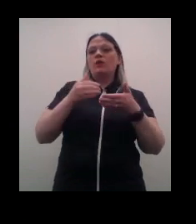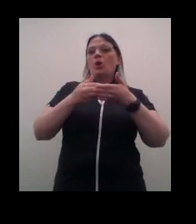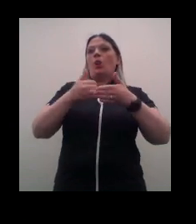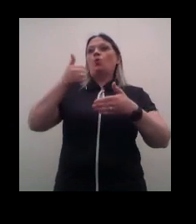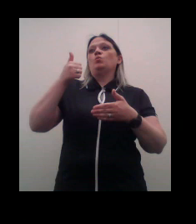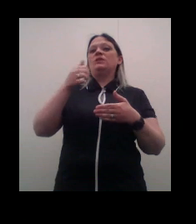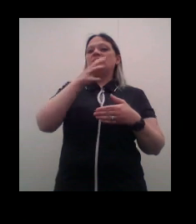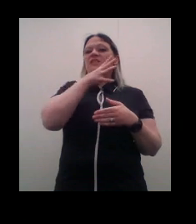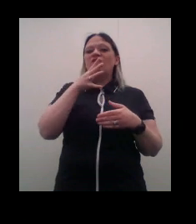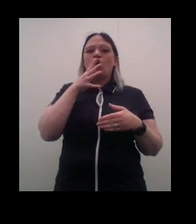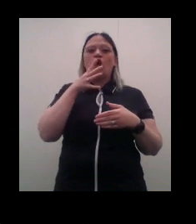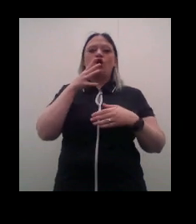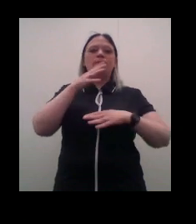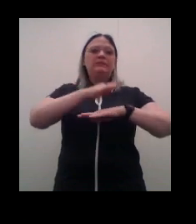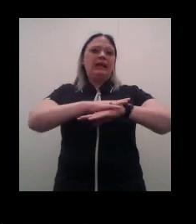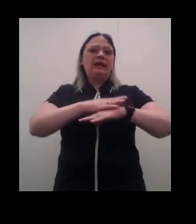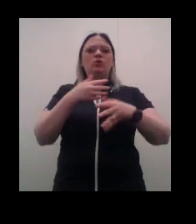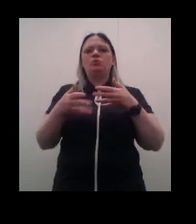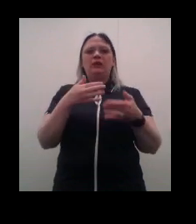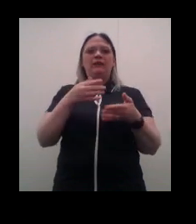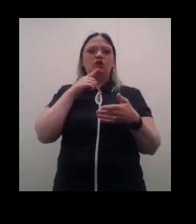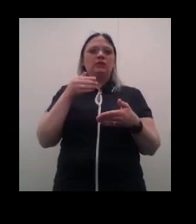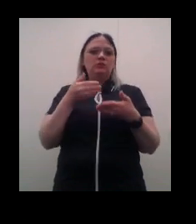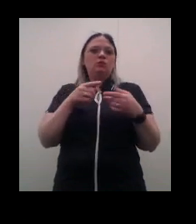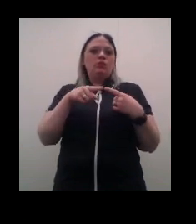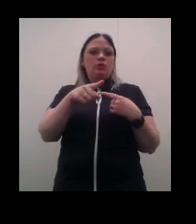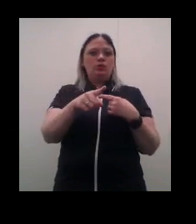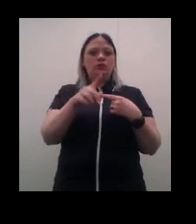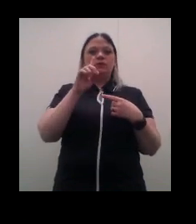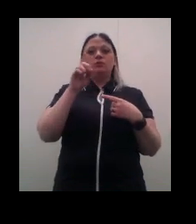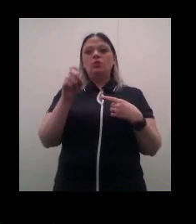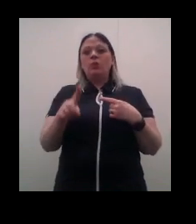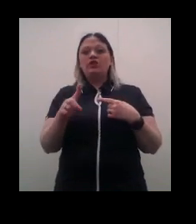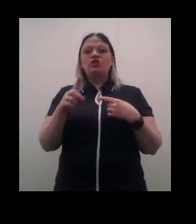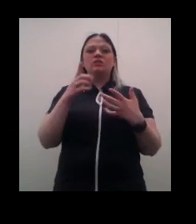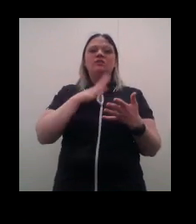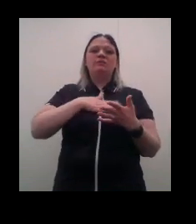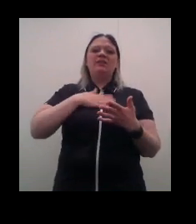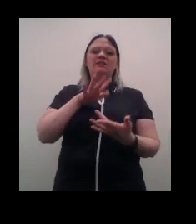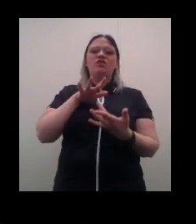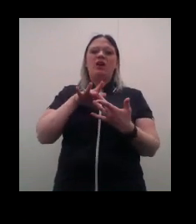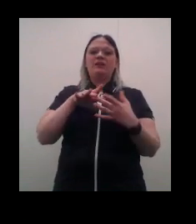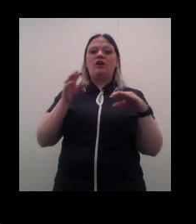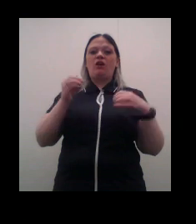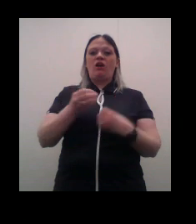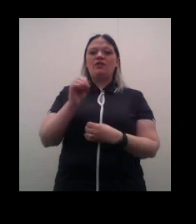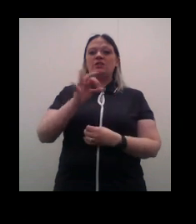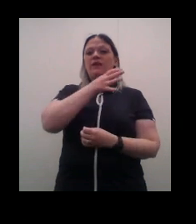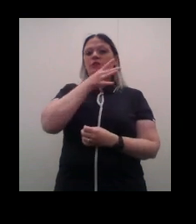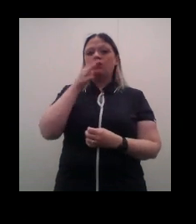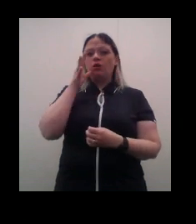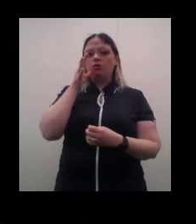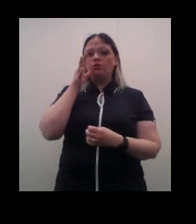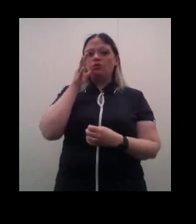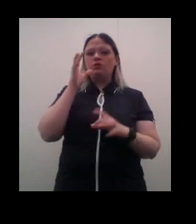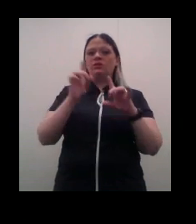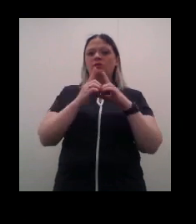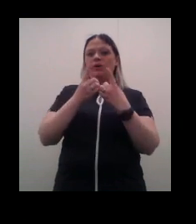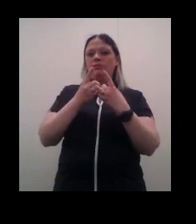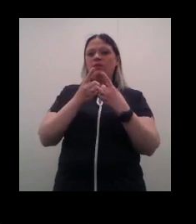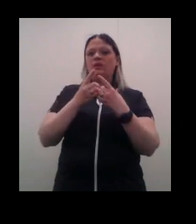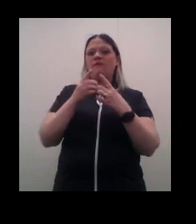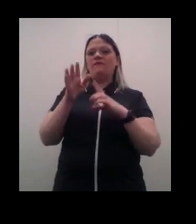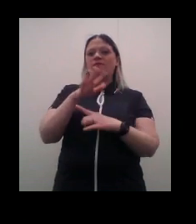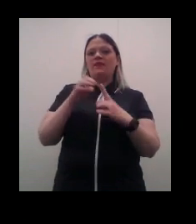farm stand is near you. And for questions or information, please contact our Erie County Office of Agriculture in the Department of Environment and